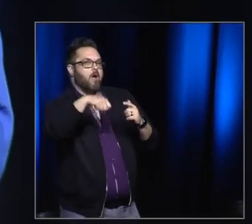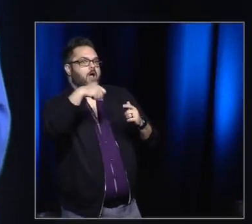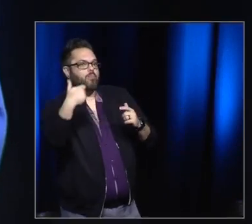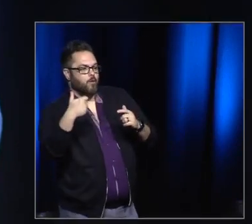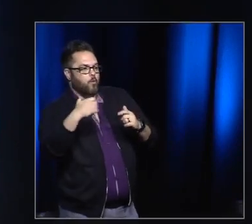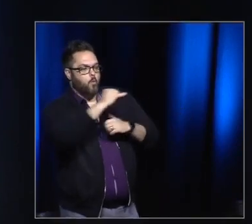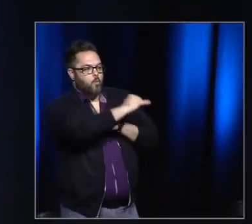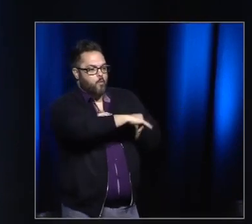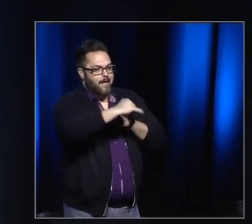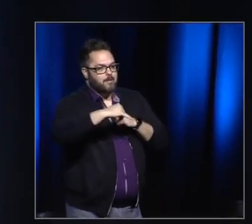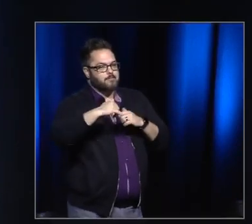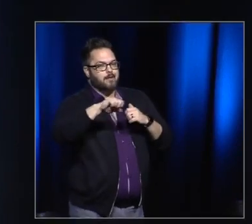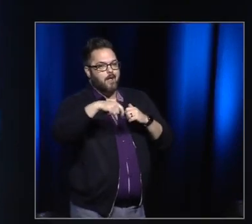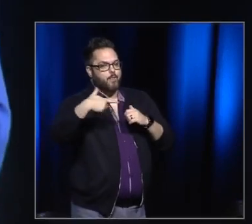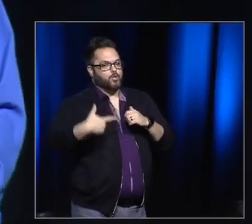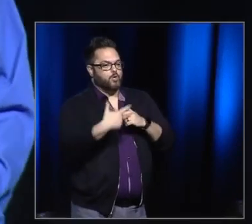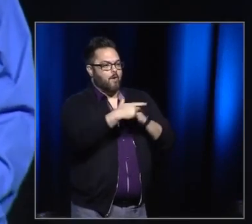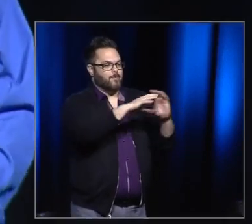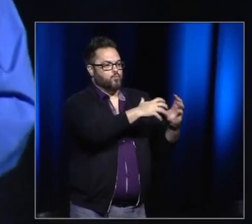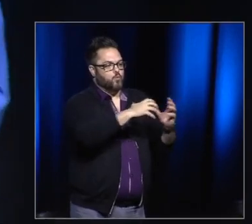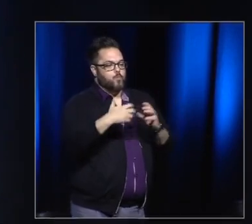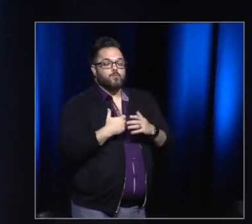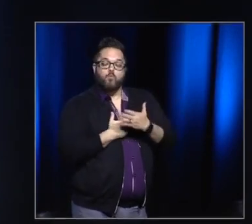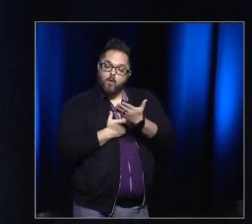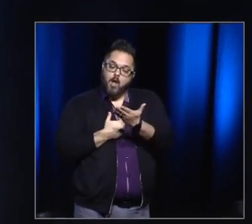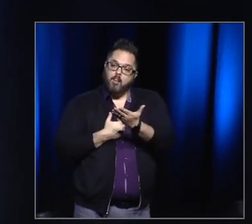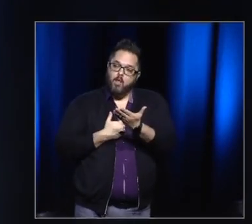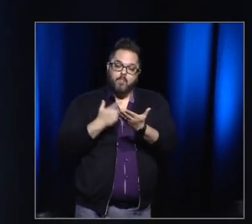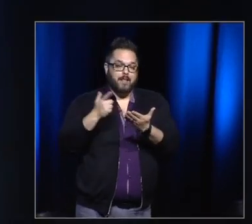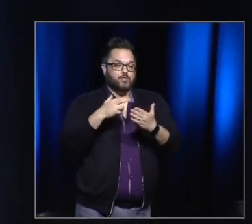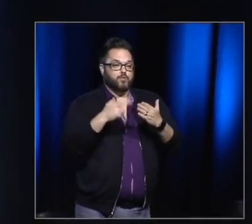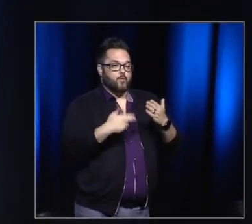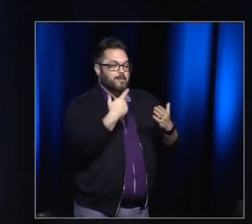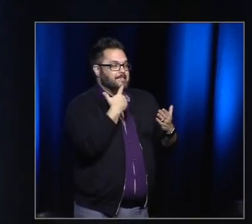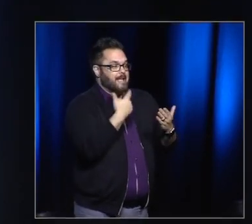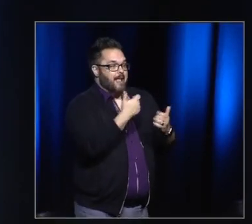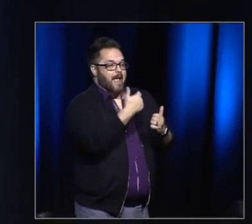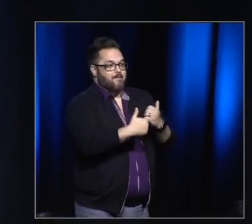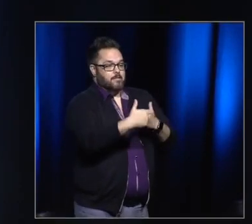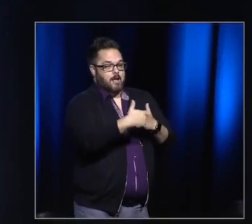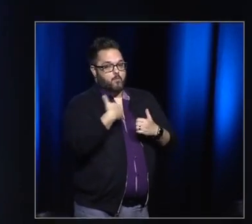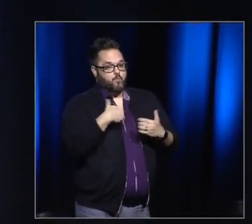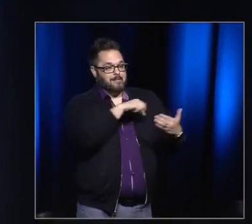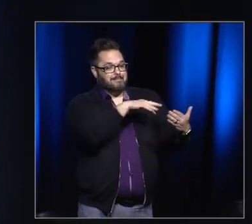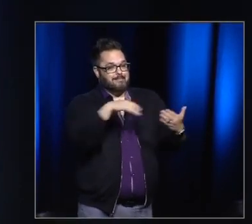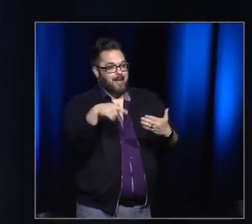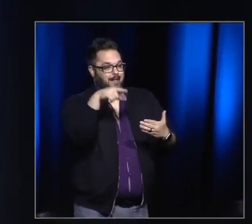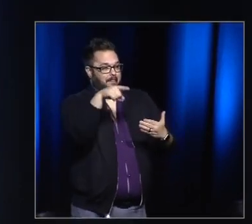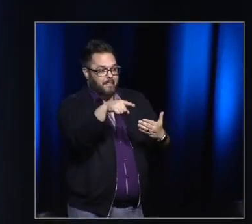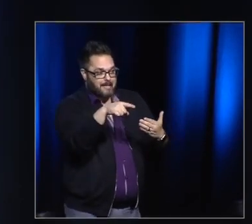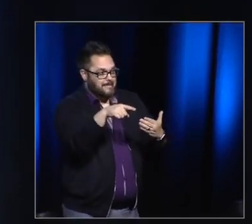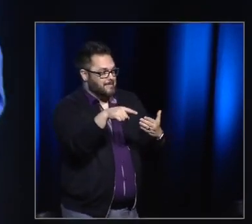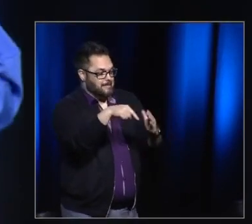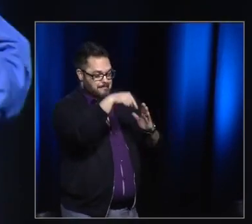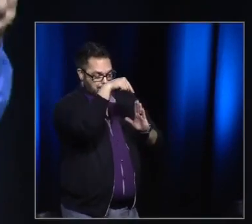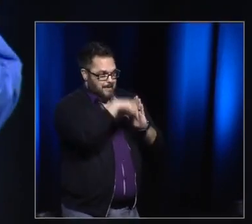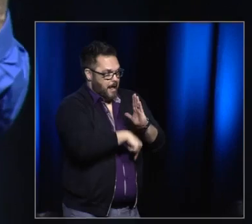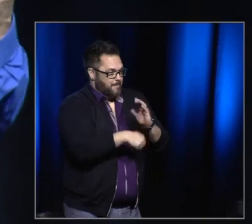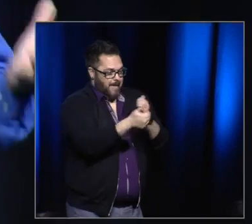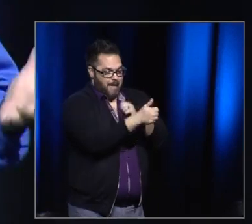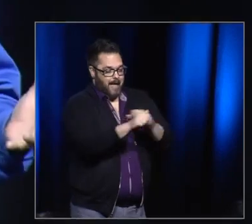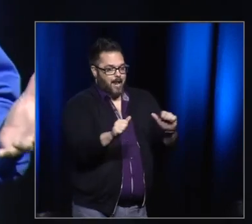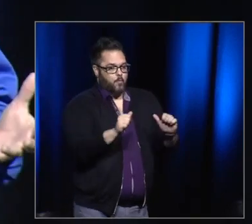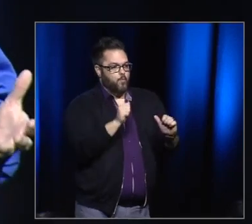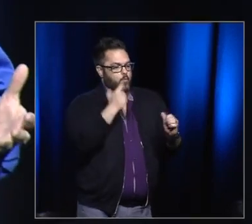think we can use these exciting results. We can go out there and say, look, every time we study one of these species in any depth, we just find